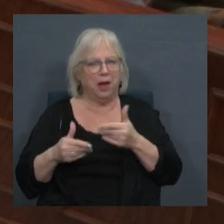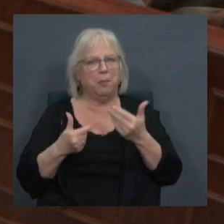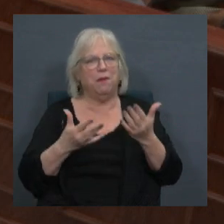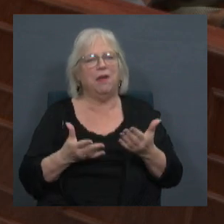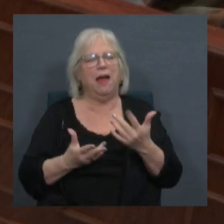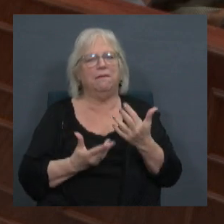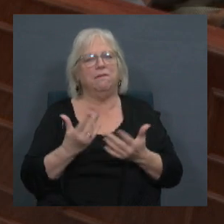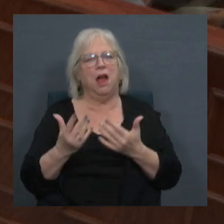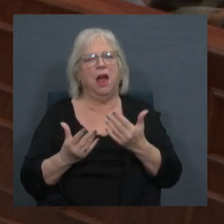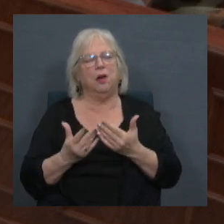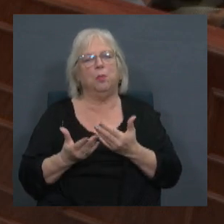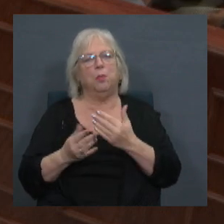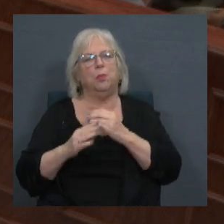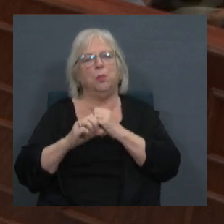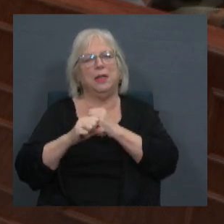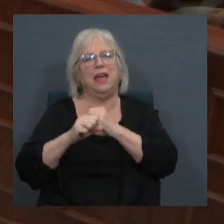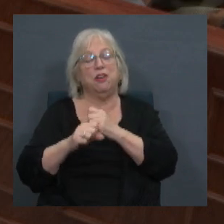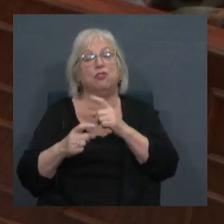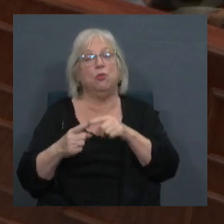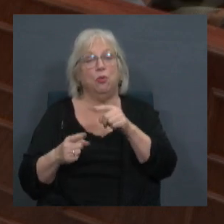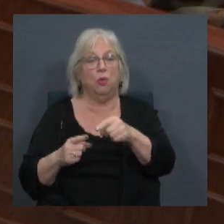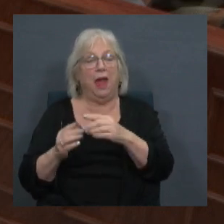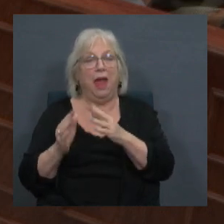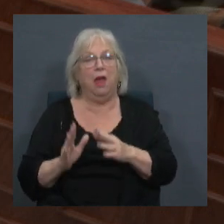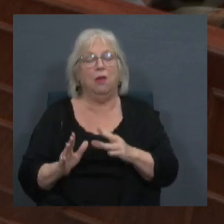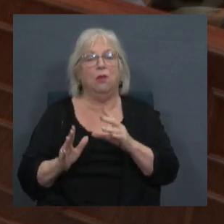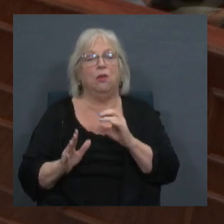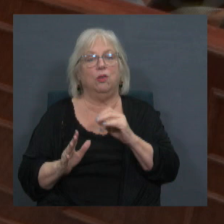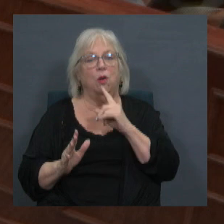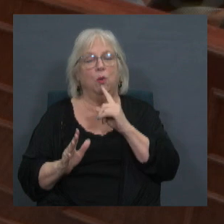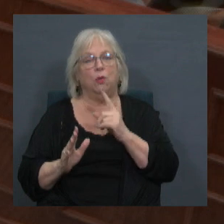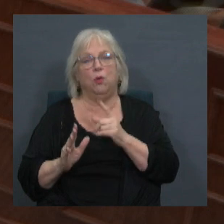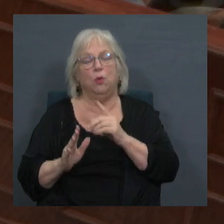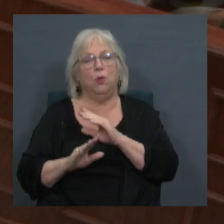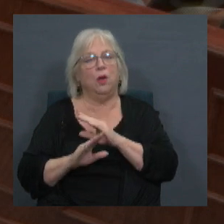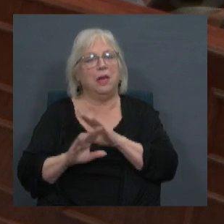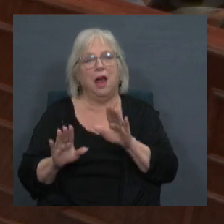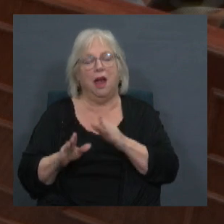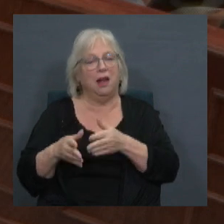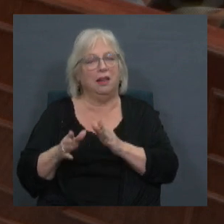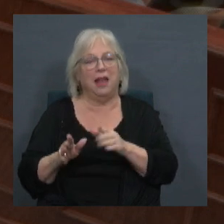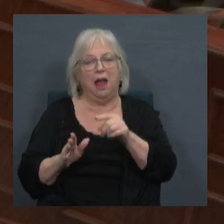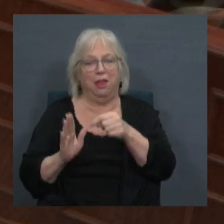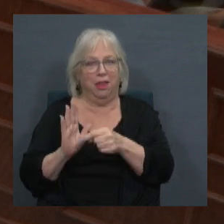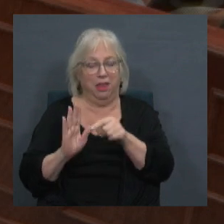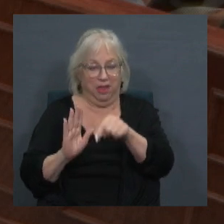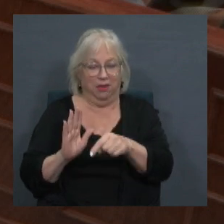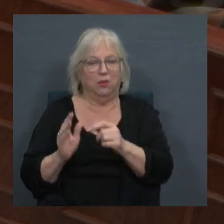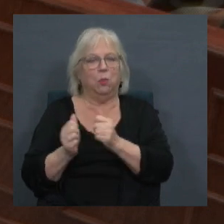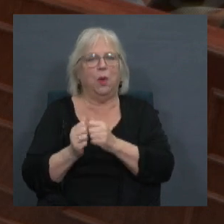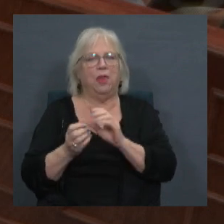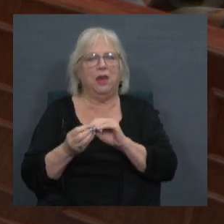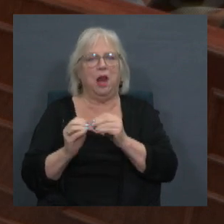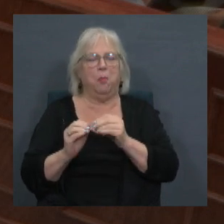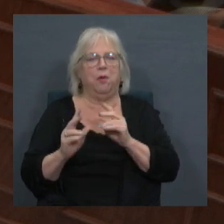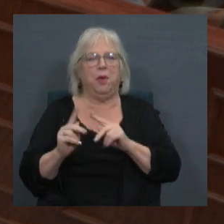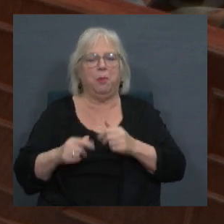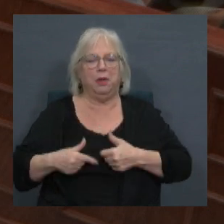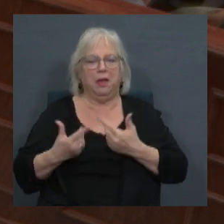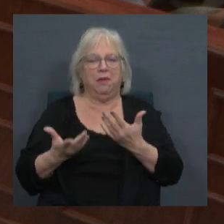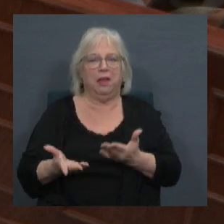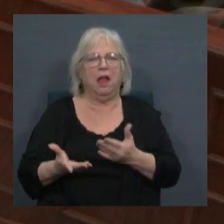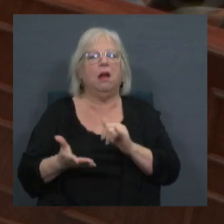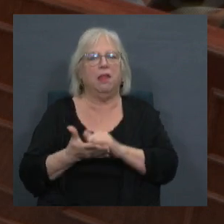protection to it. So to not allow this facility with the numbers that we've been told is